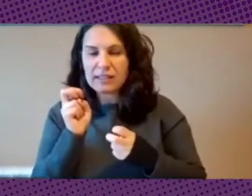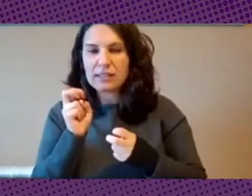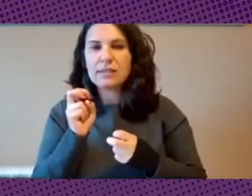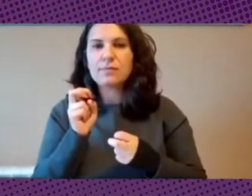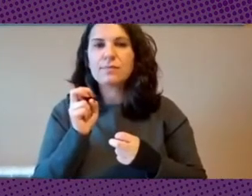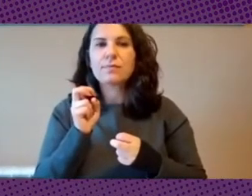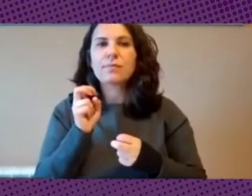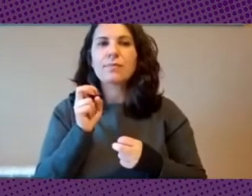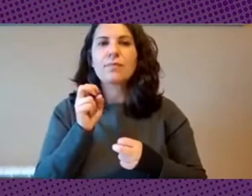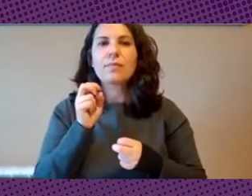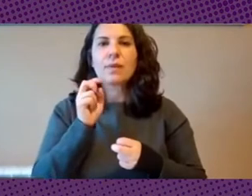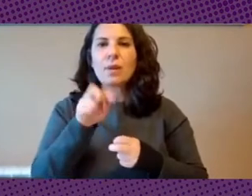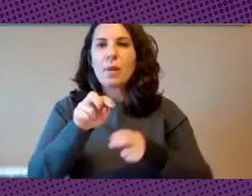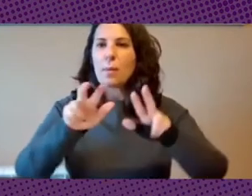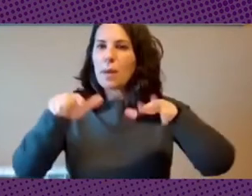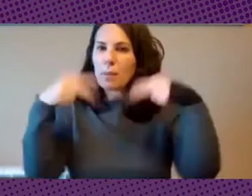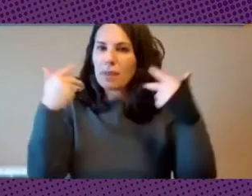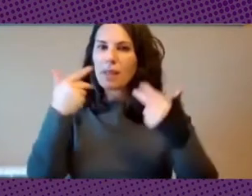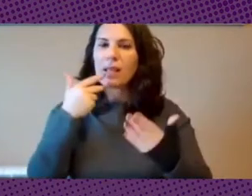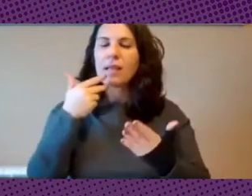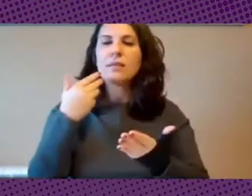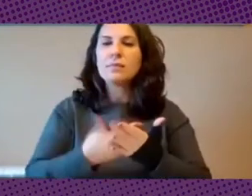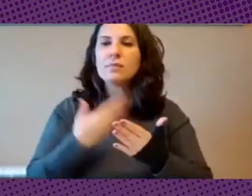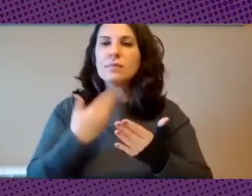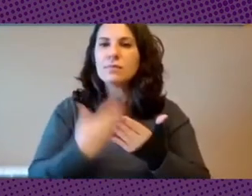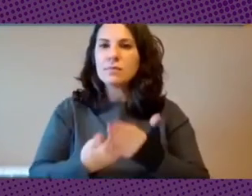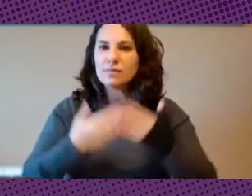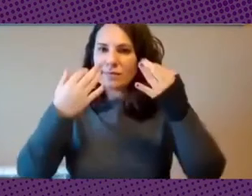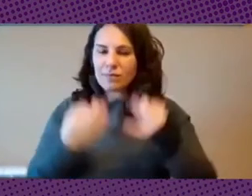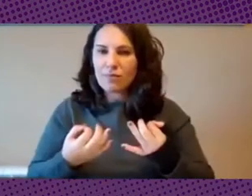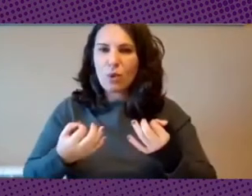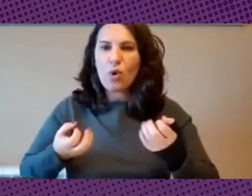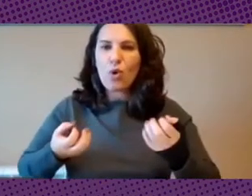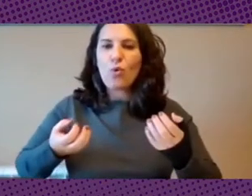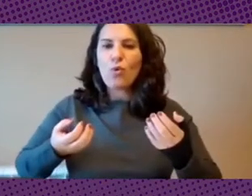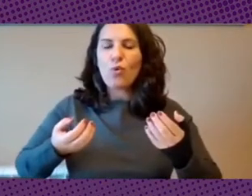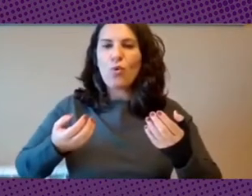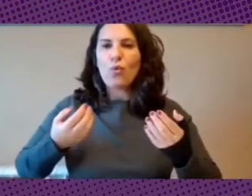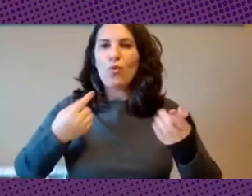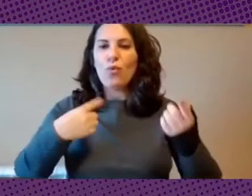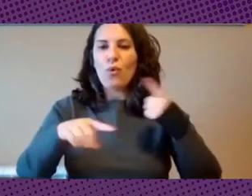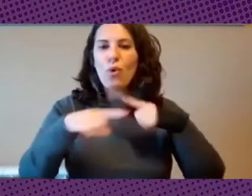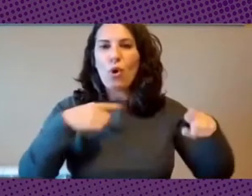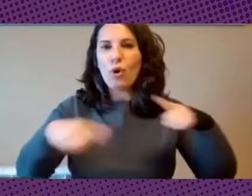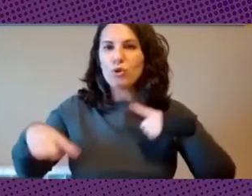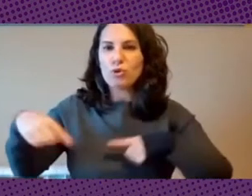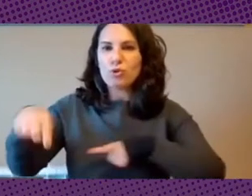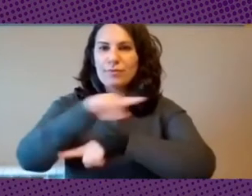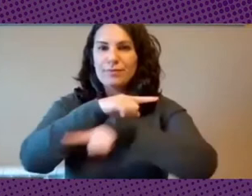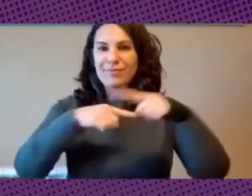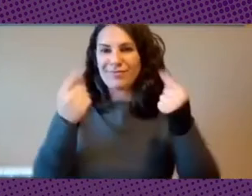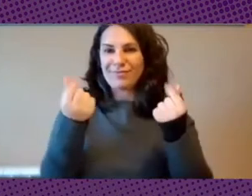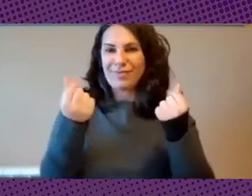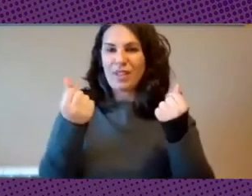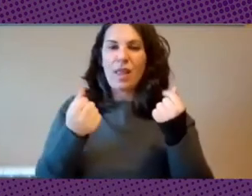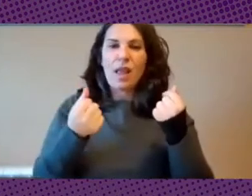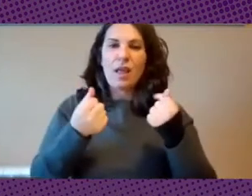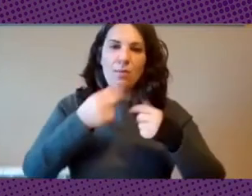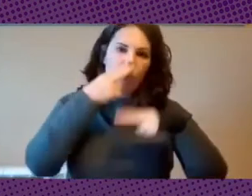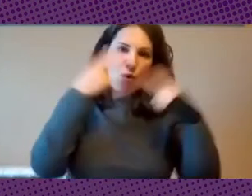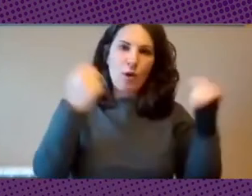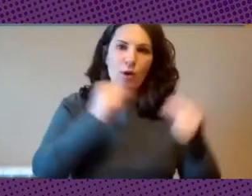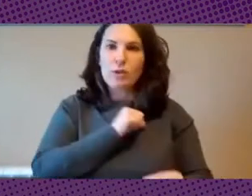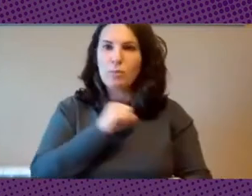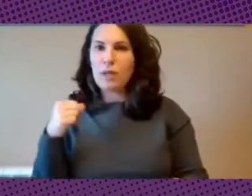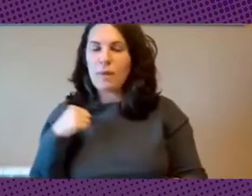of PPP operators and their investors. And I list here a series of risks that are important, including demand risk,